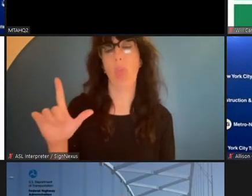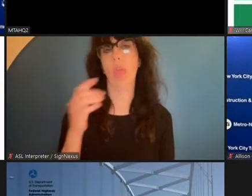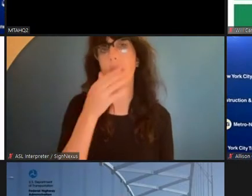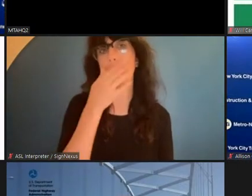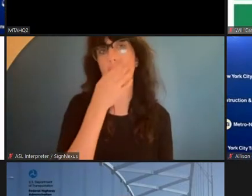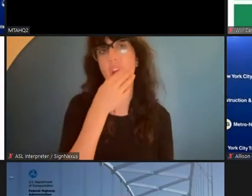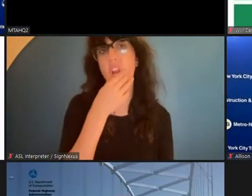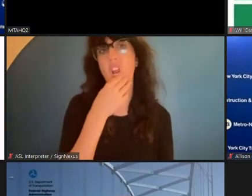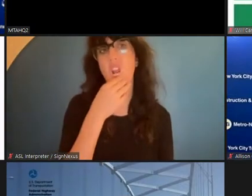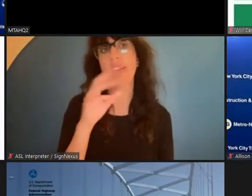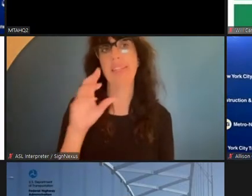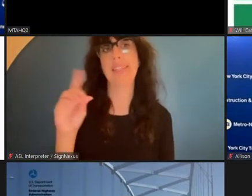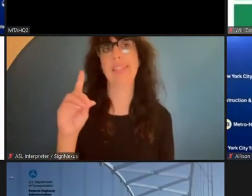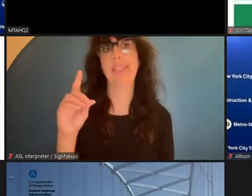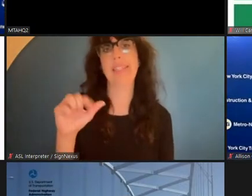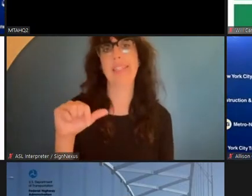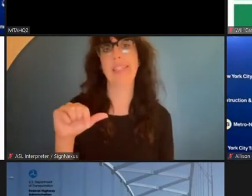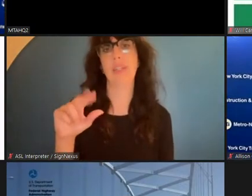daisy cuevas